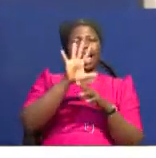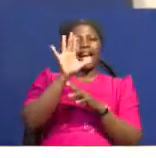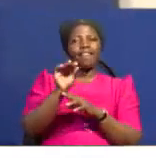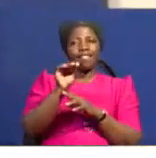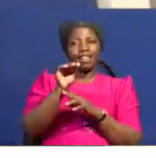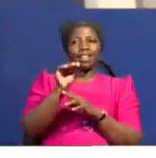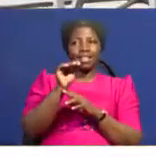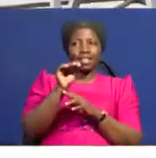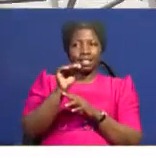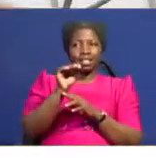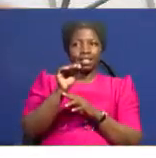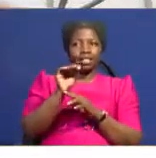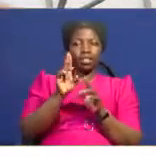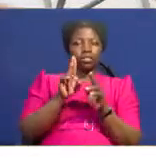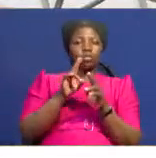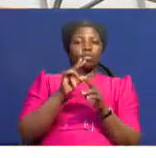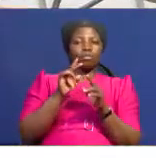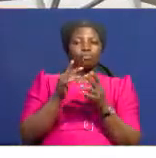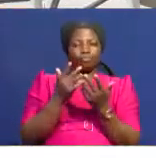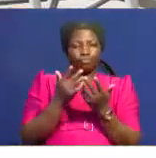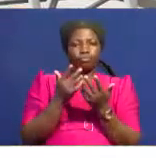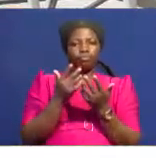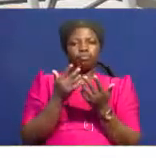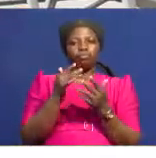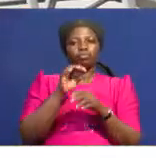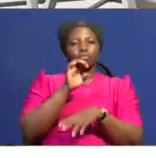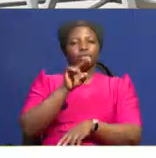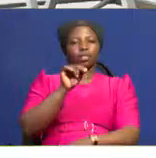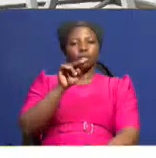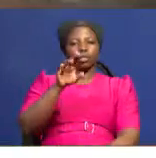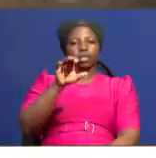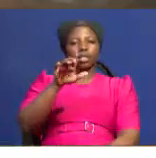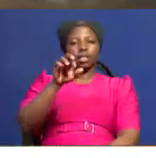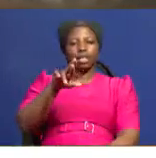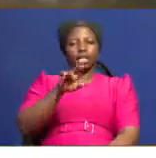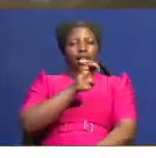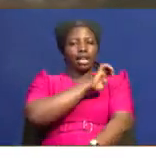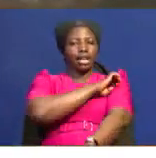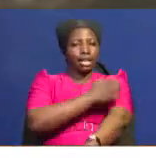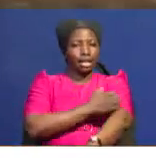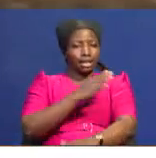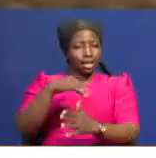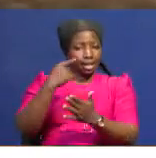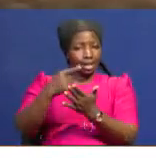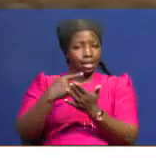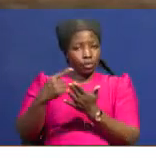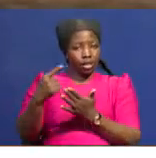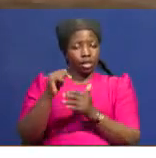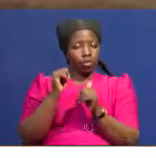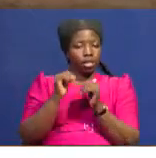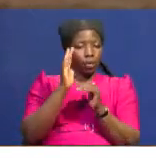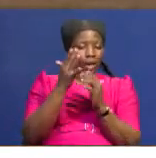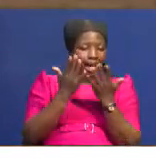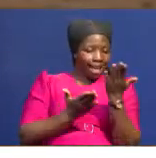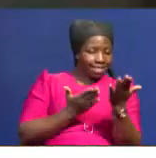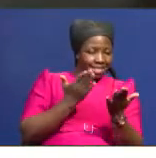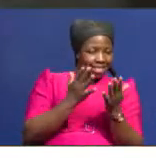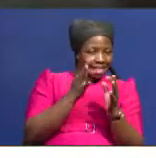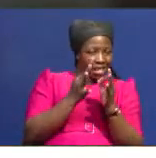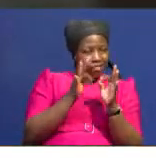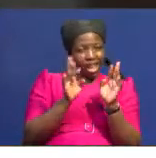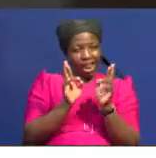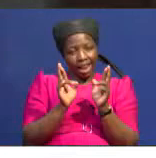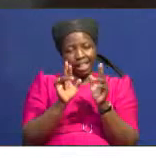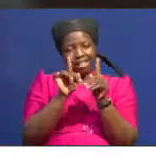Energy Summit next week that will assess the industry's readiness for nuclear energy adoption in Africa and seek to address